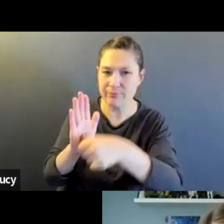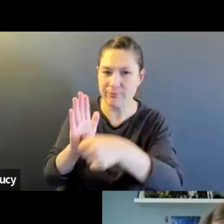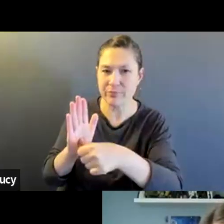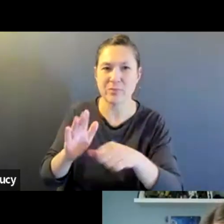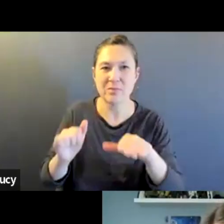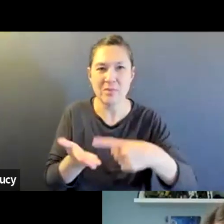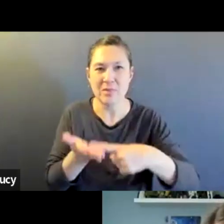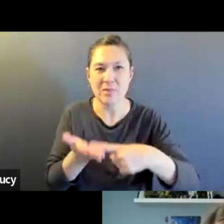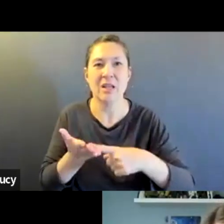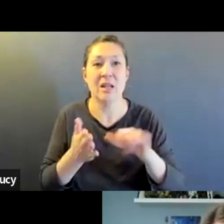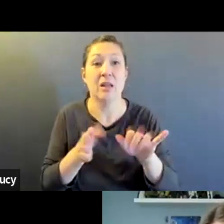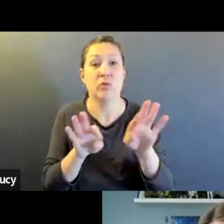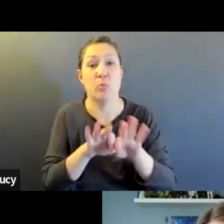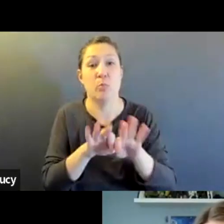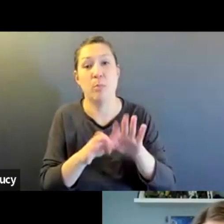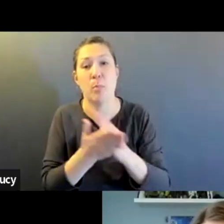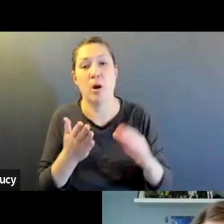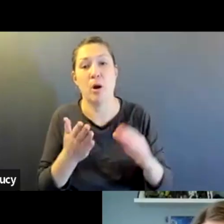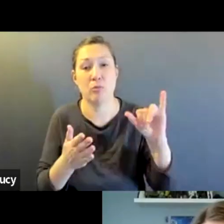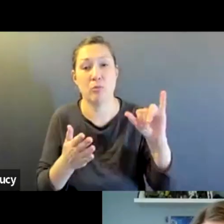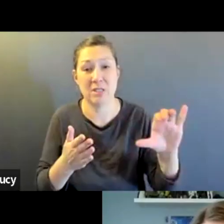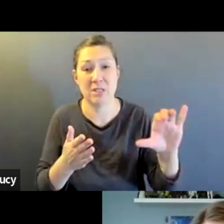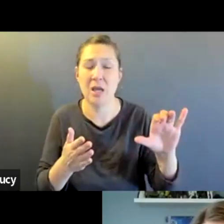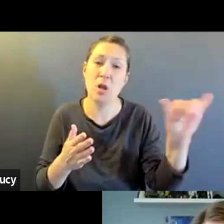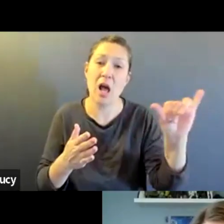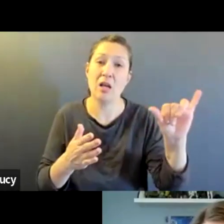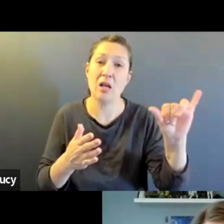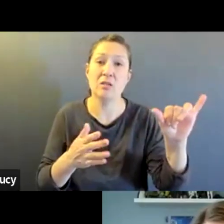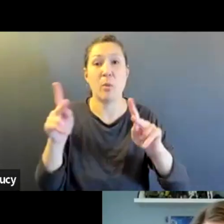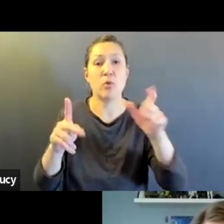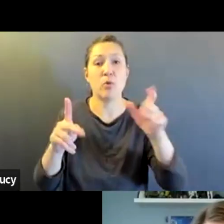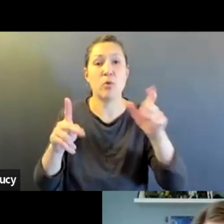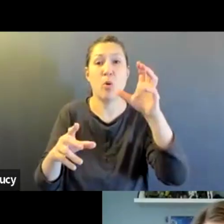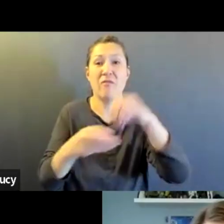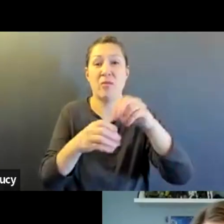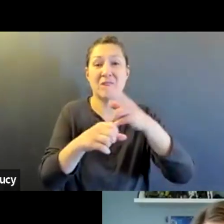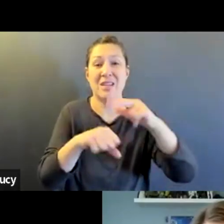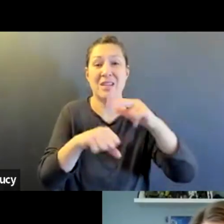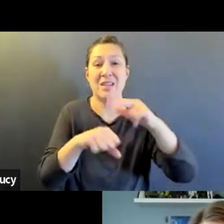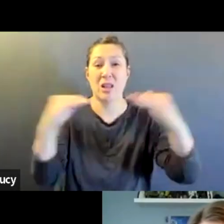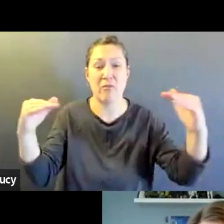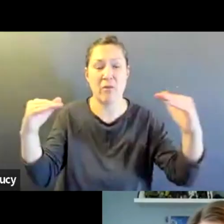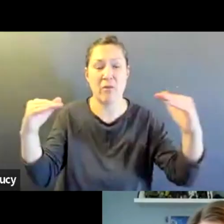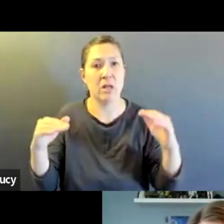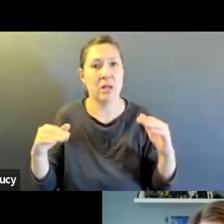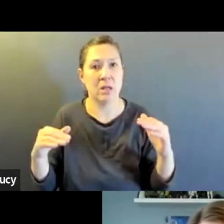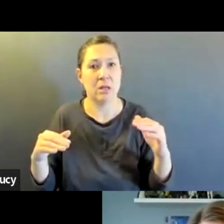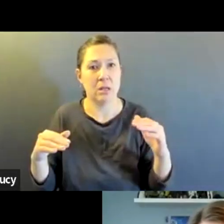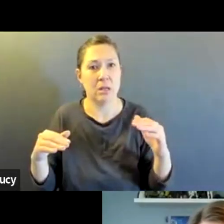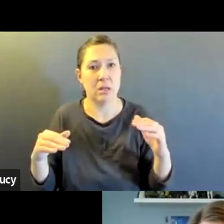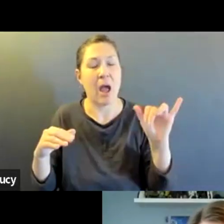York City conversations, but for those of us who work nationally, it's such a key piece. Because you're right, we're going to lose those really